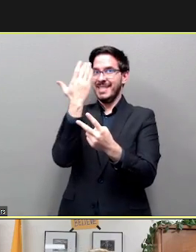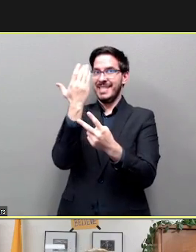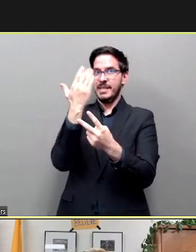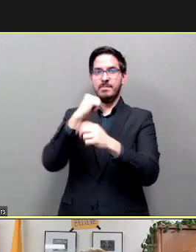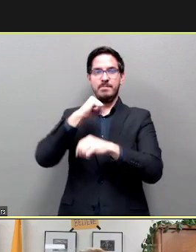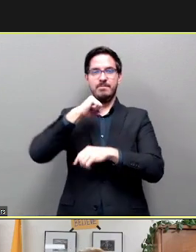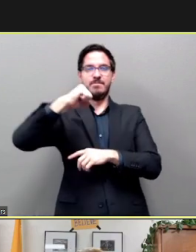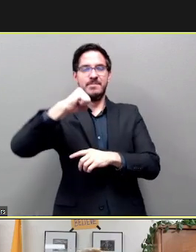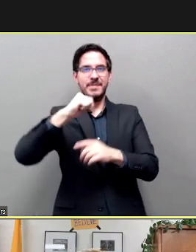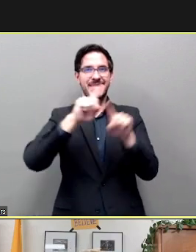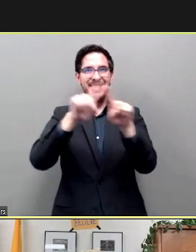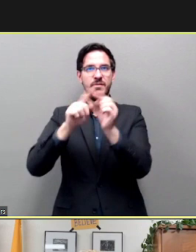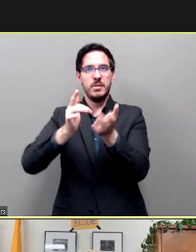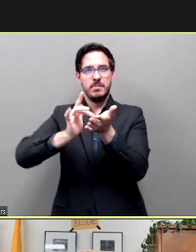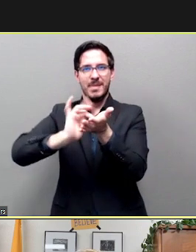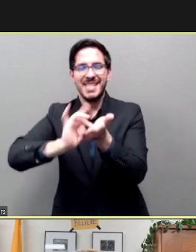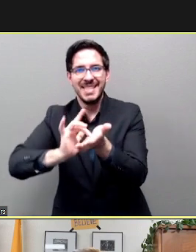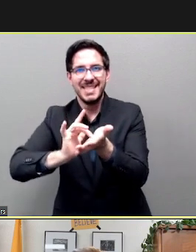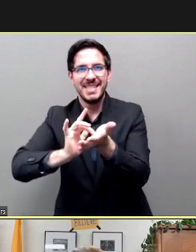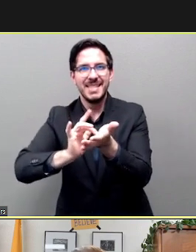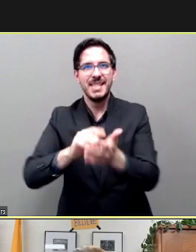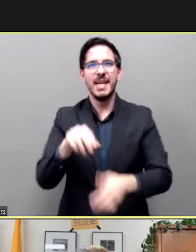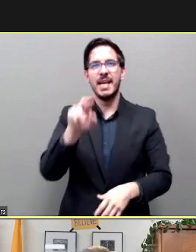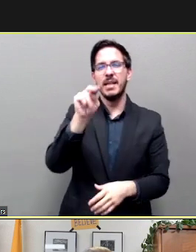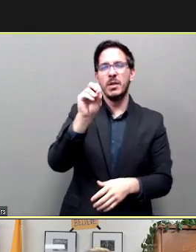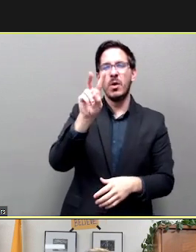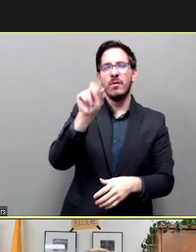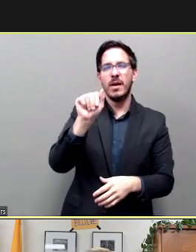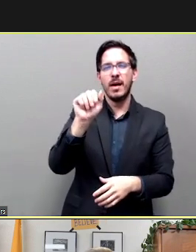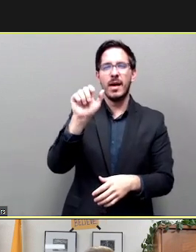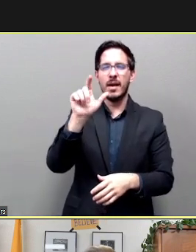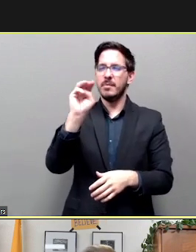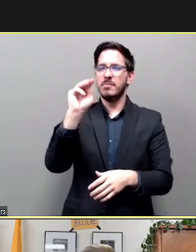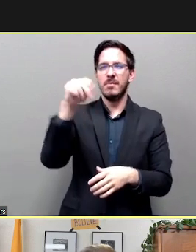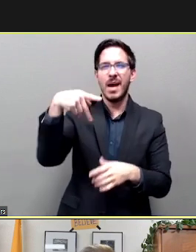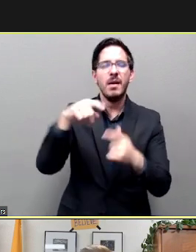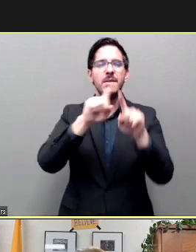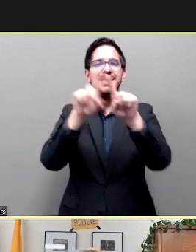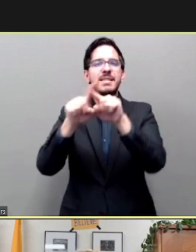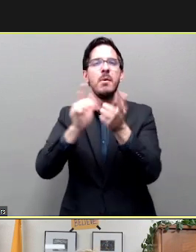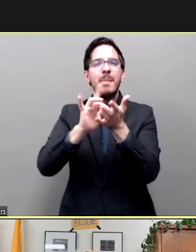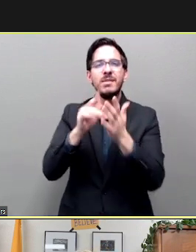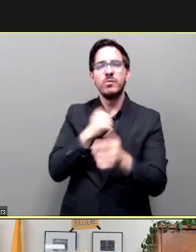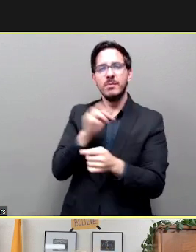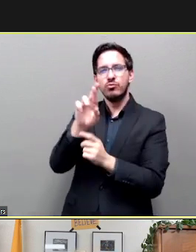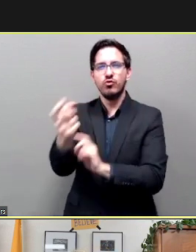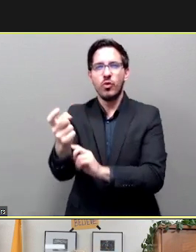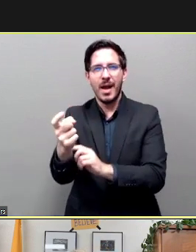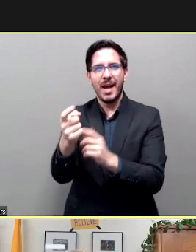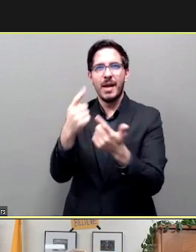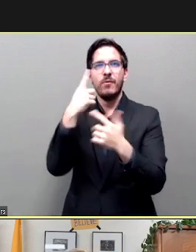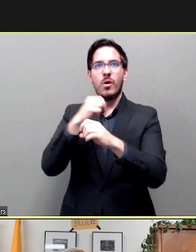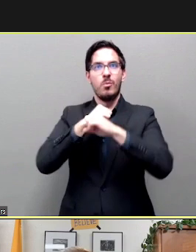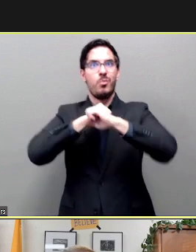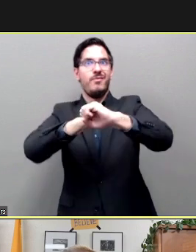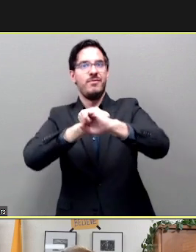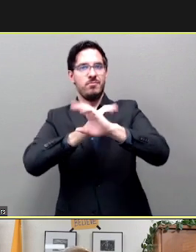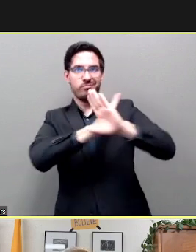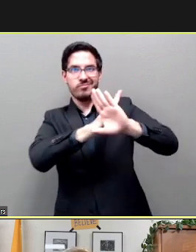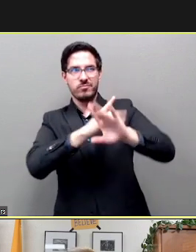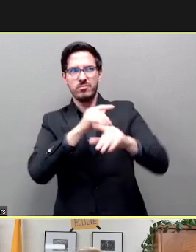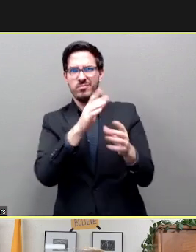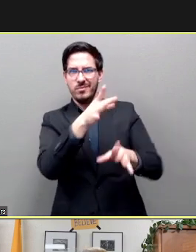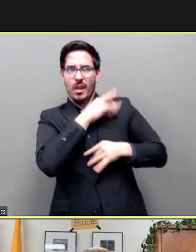using, bebtelovimab and Evusheld for preventing COVID infections in